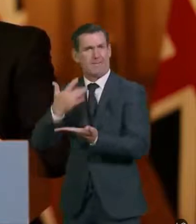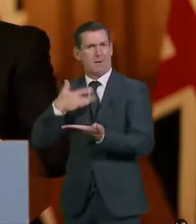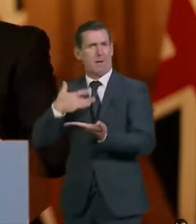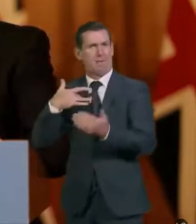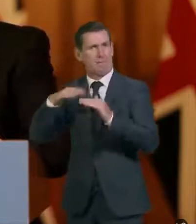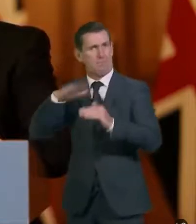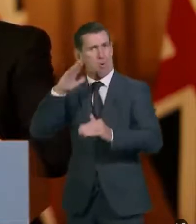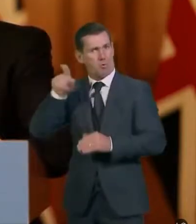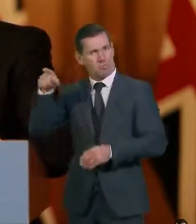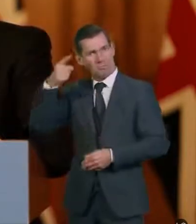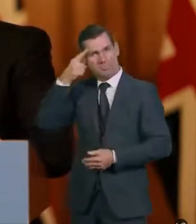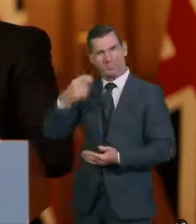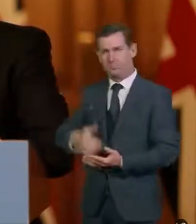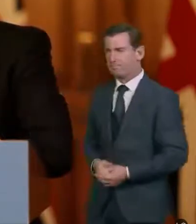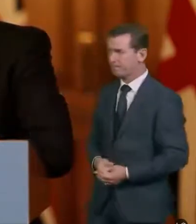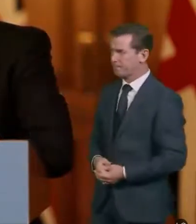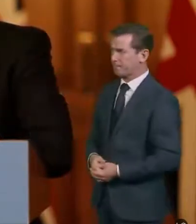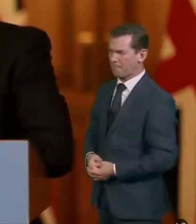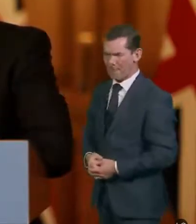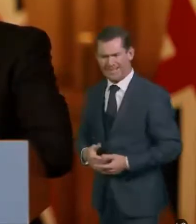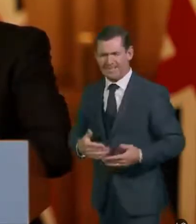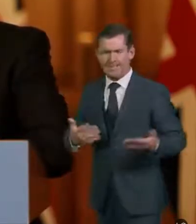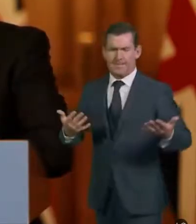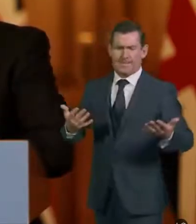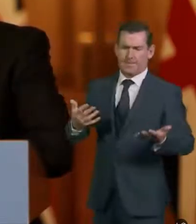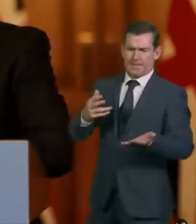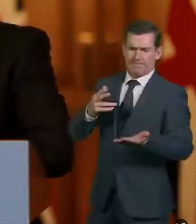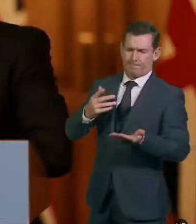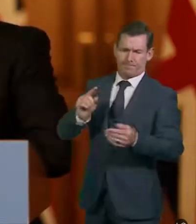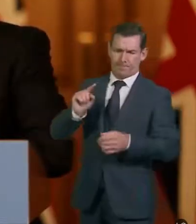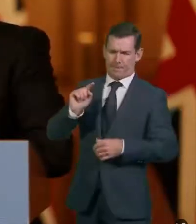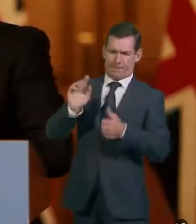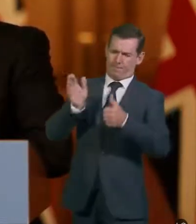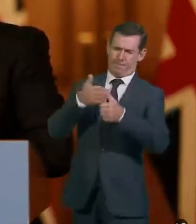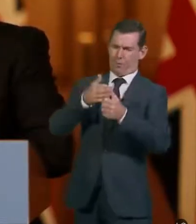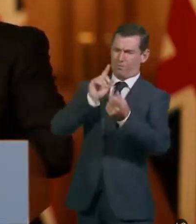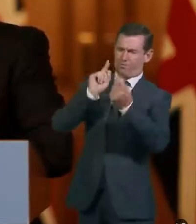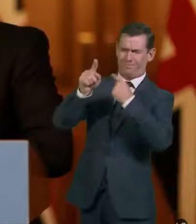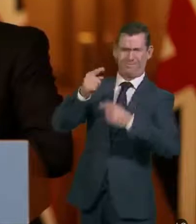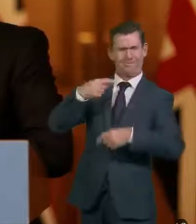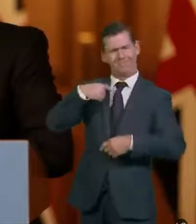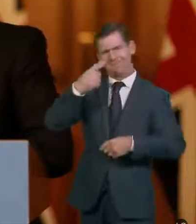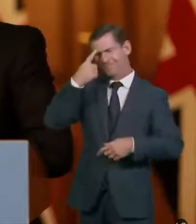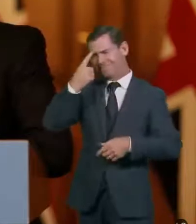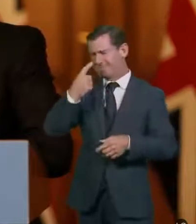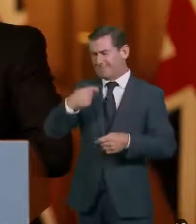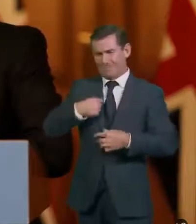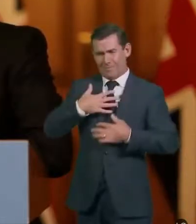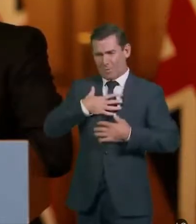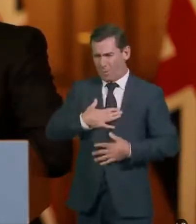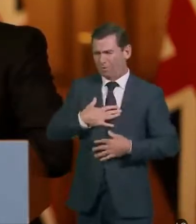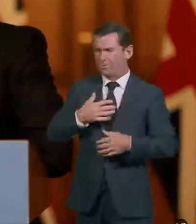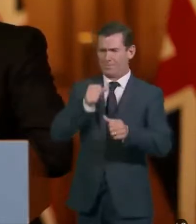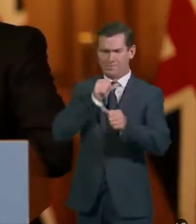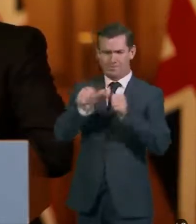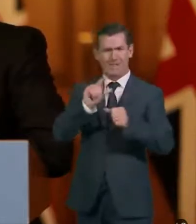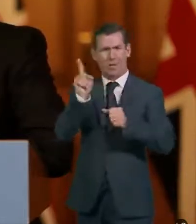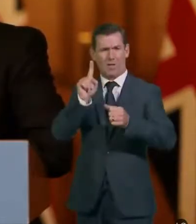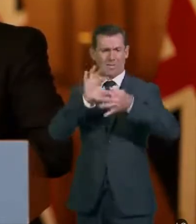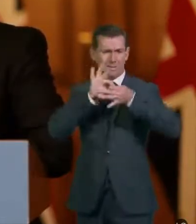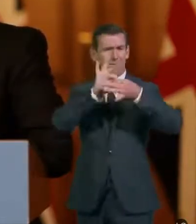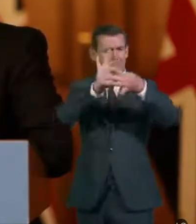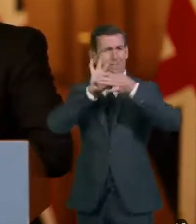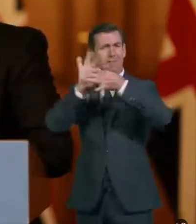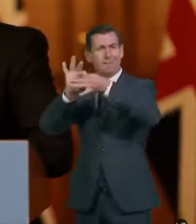that it's much better if we can work with our friends in local government and